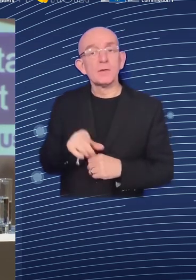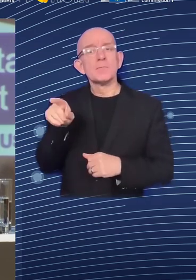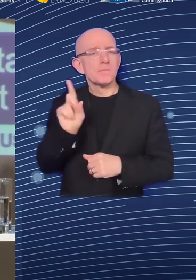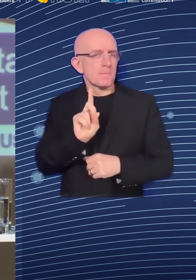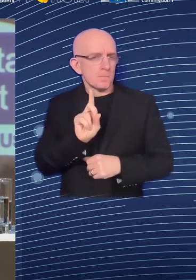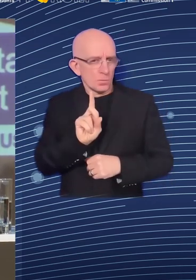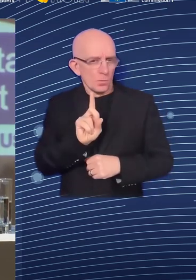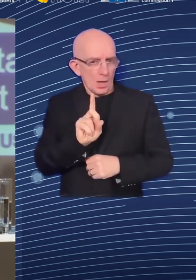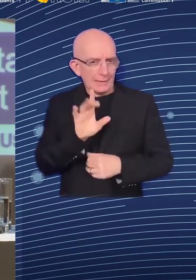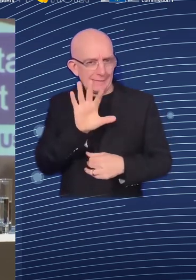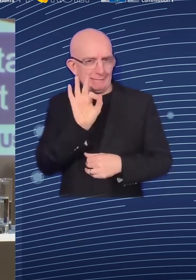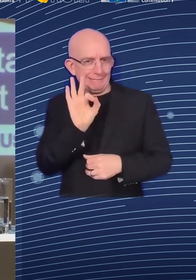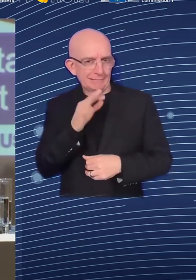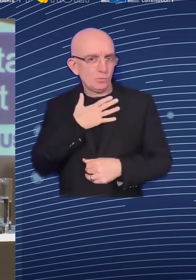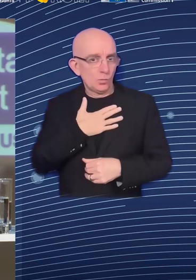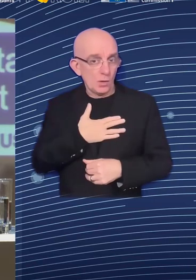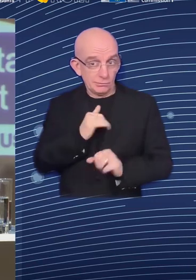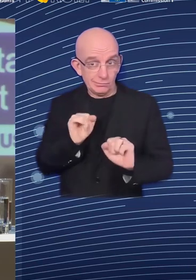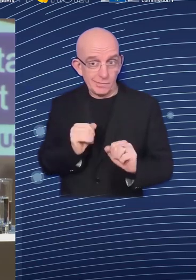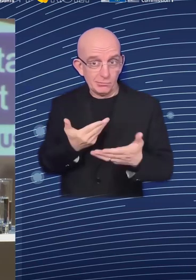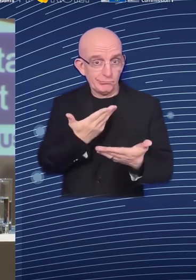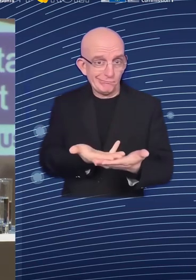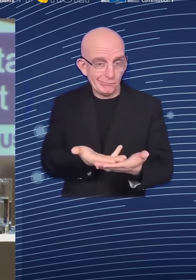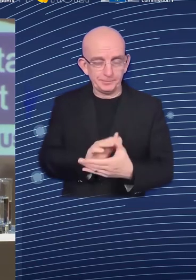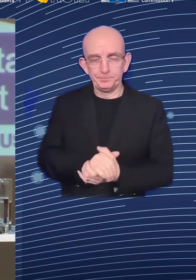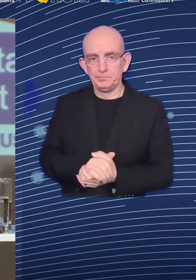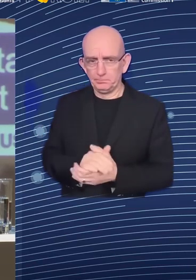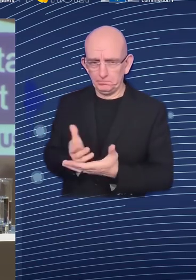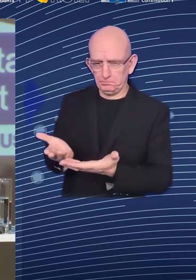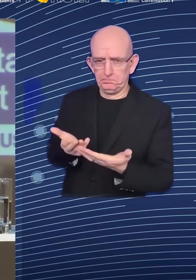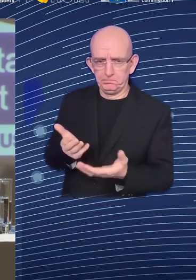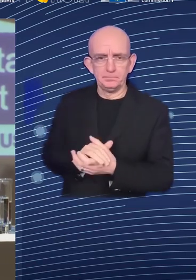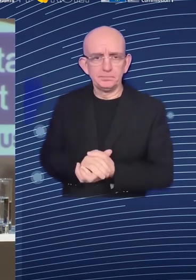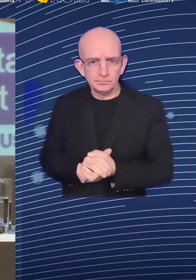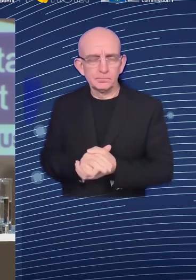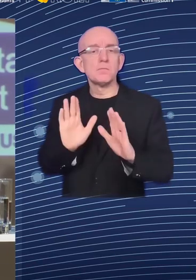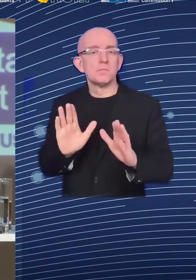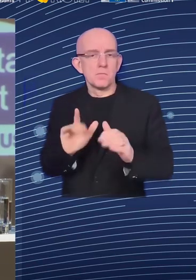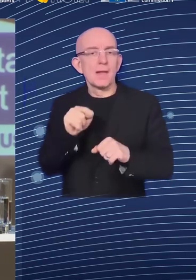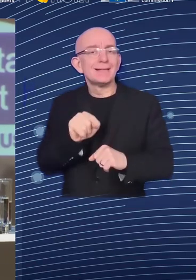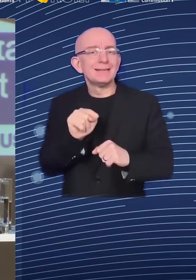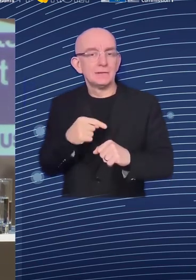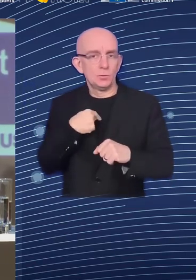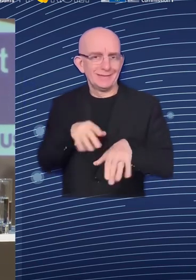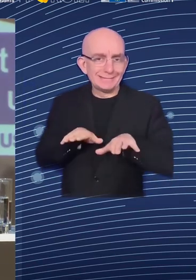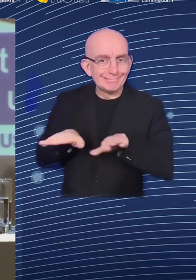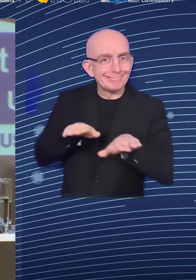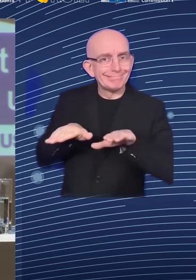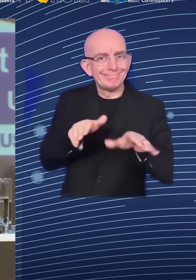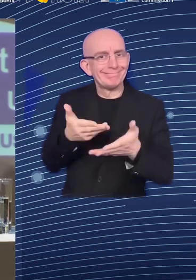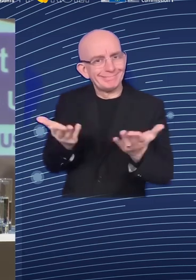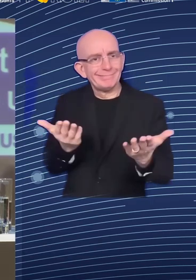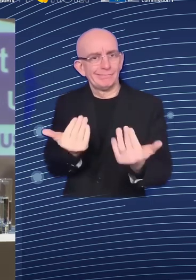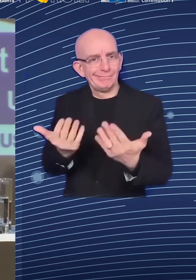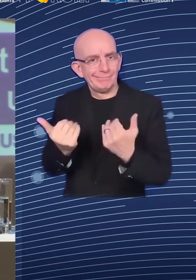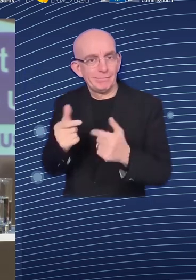year. We ran it to coincide with the launch of the EU Year of Skills. We funded it and put the campaign specifically in places